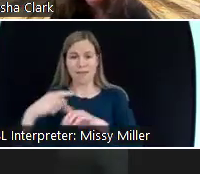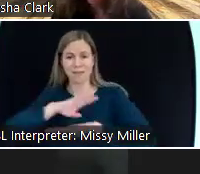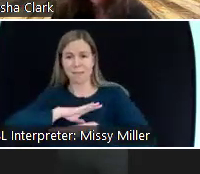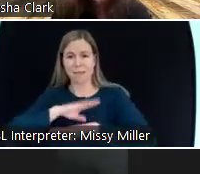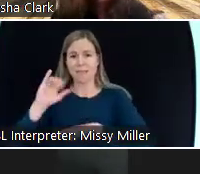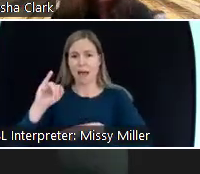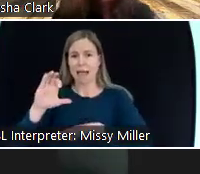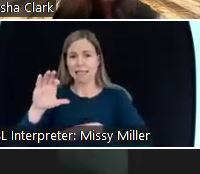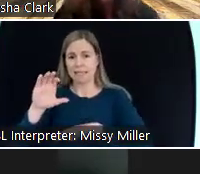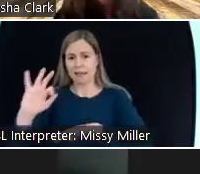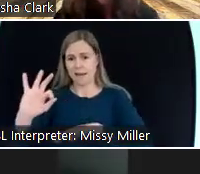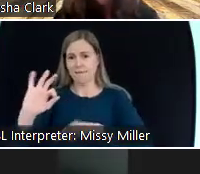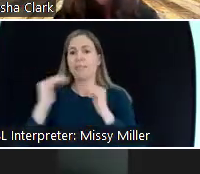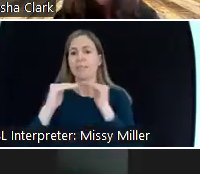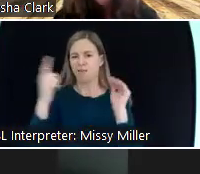this waiver.